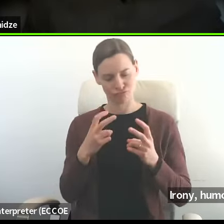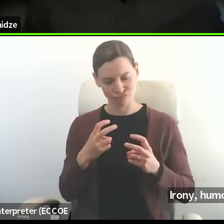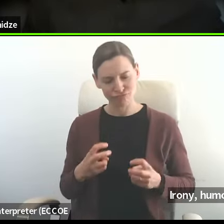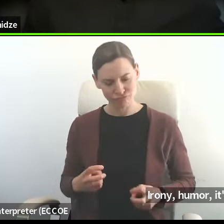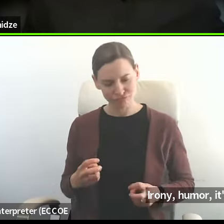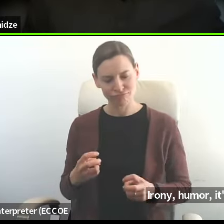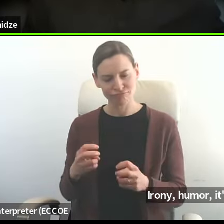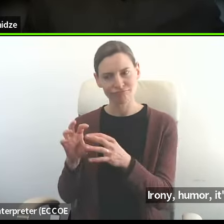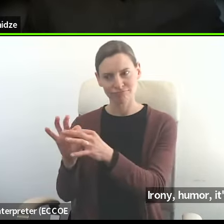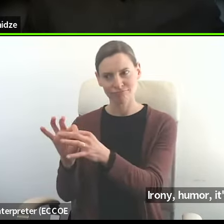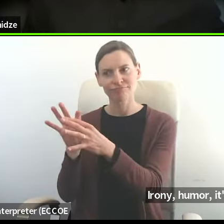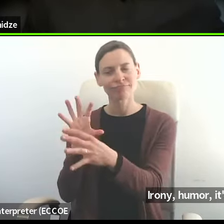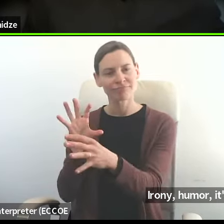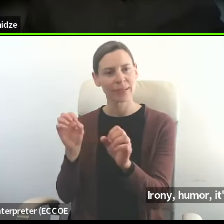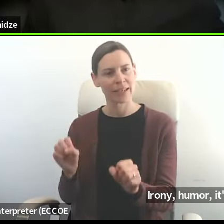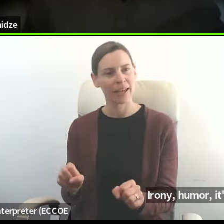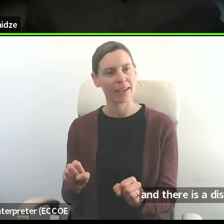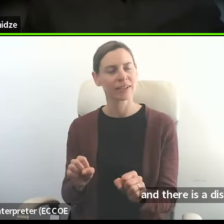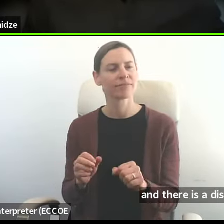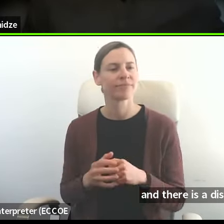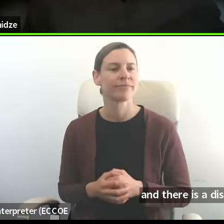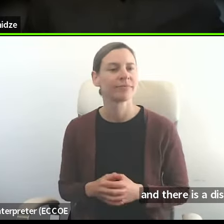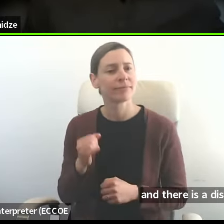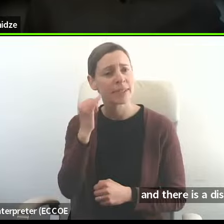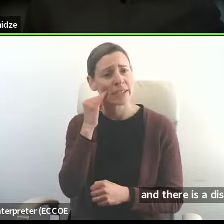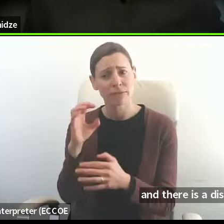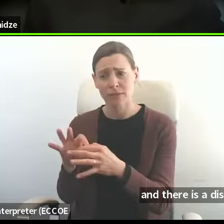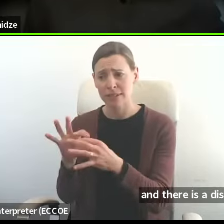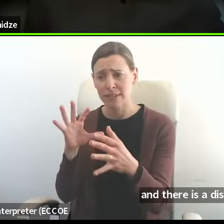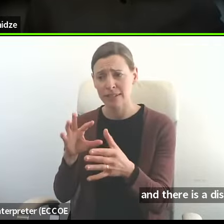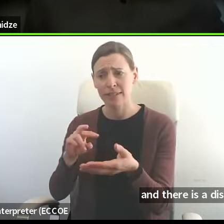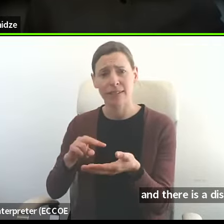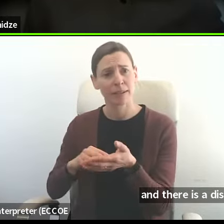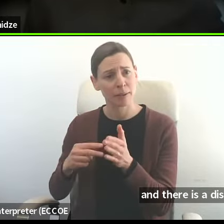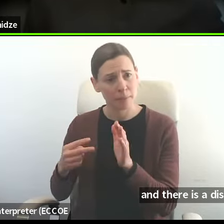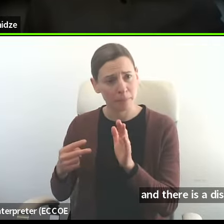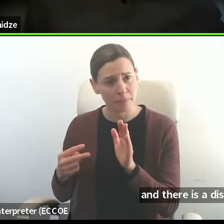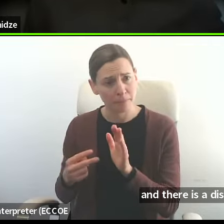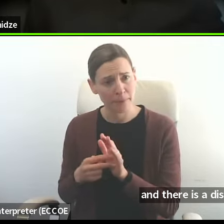When you have a distance, you are as objective.